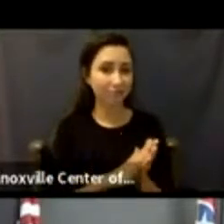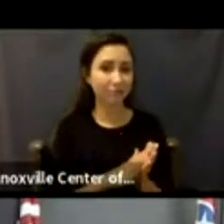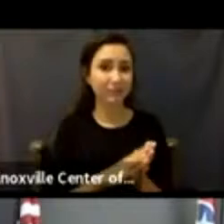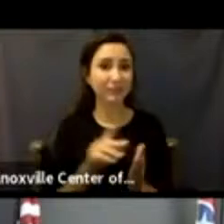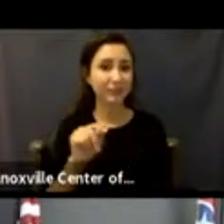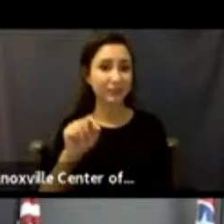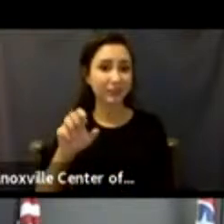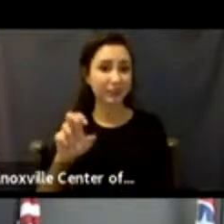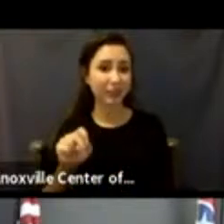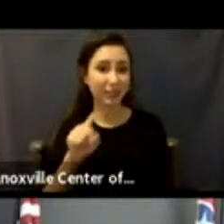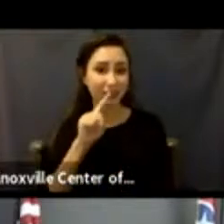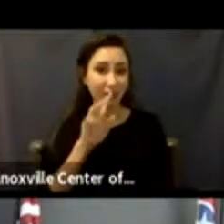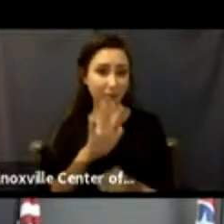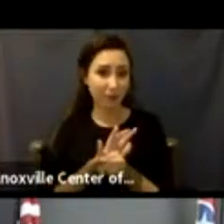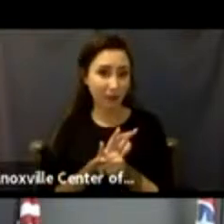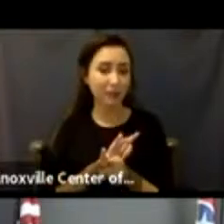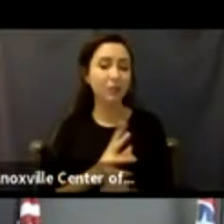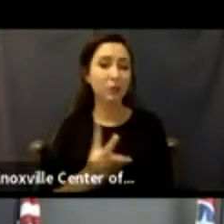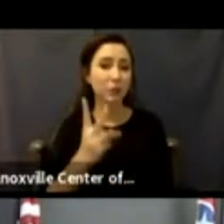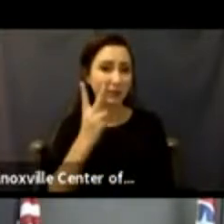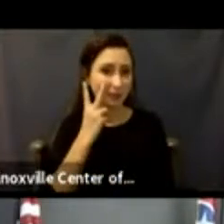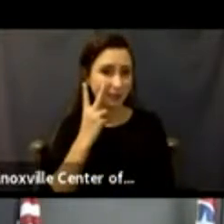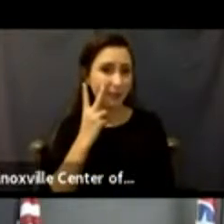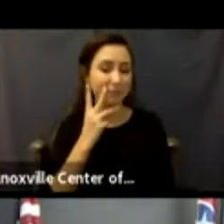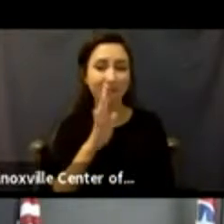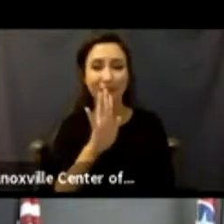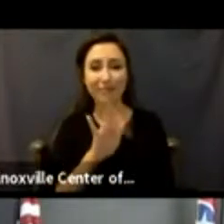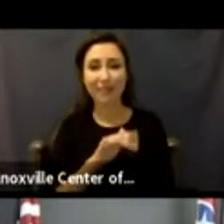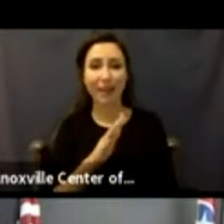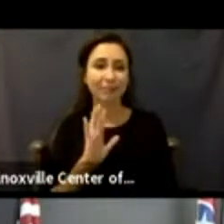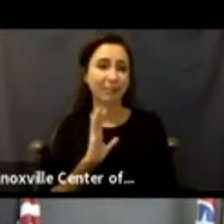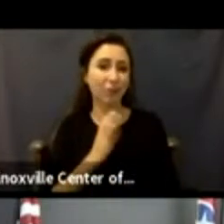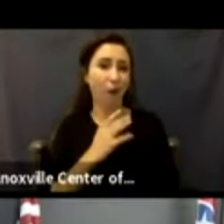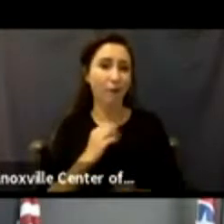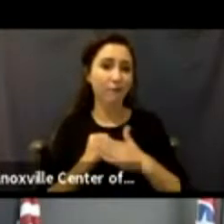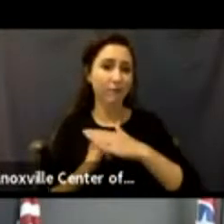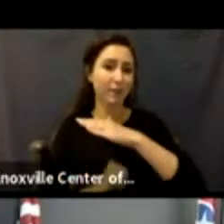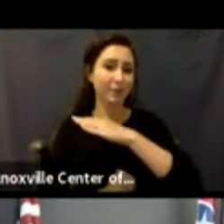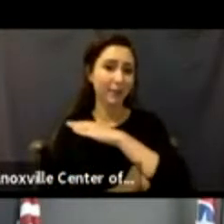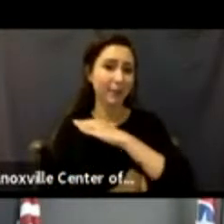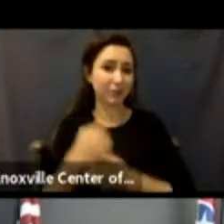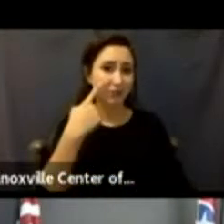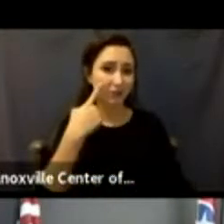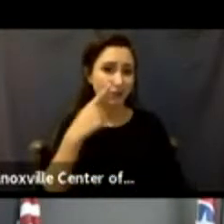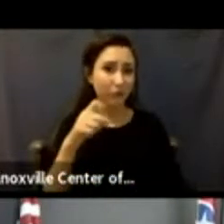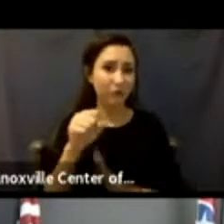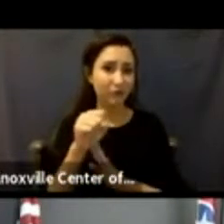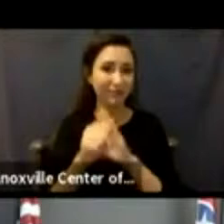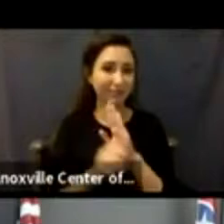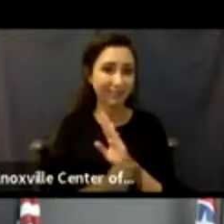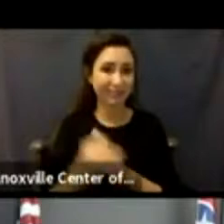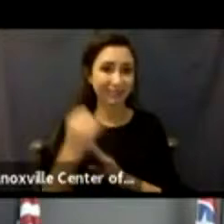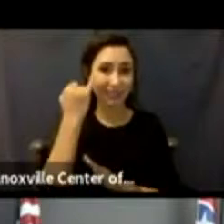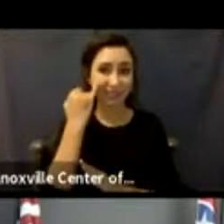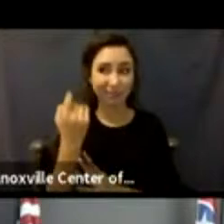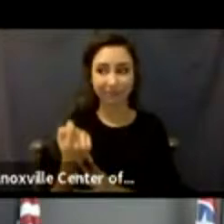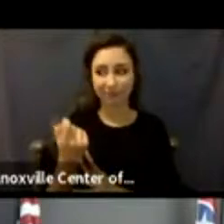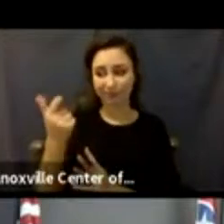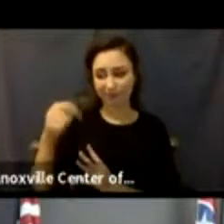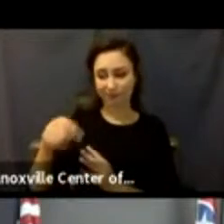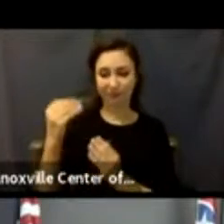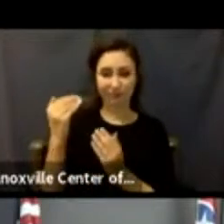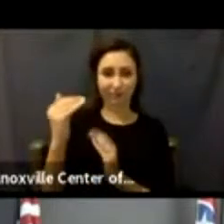Pledge, and to see, since that's our kind of our foundation for the state, And if we got rid of this, we would